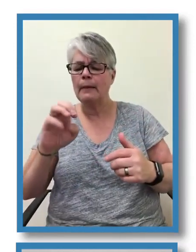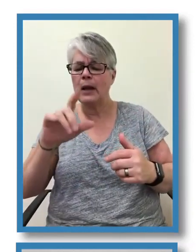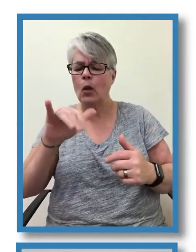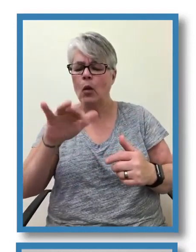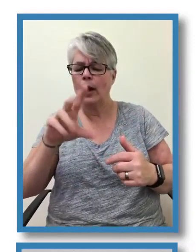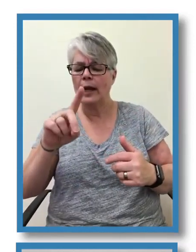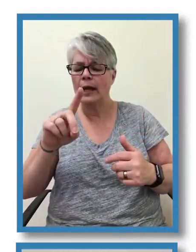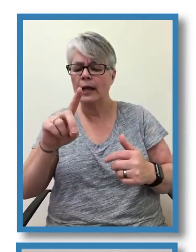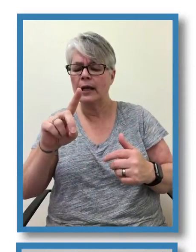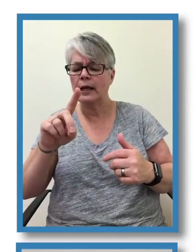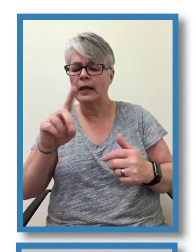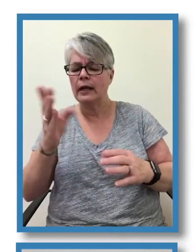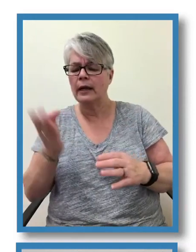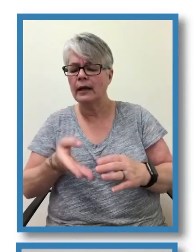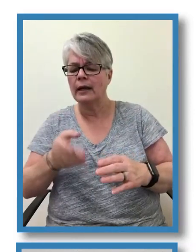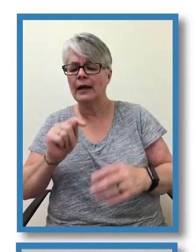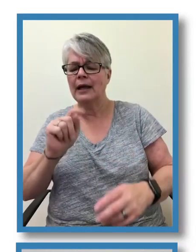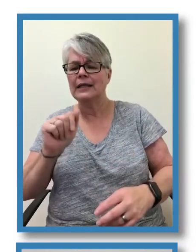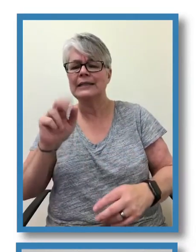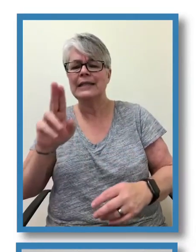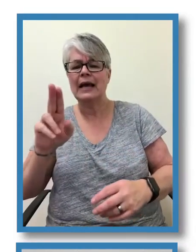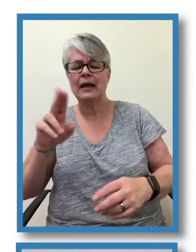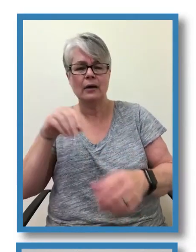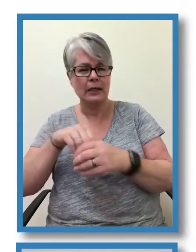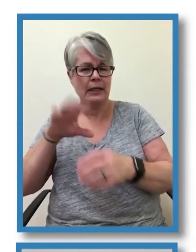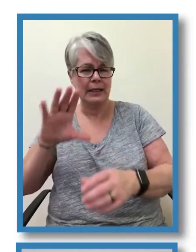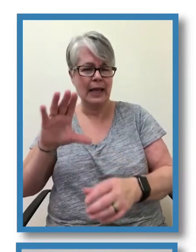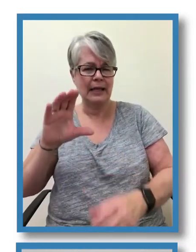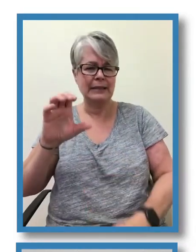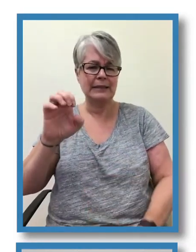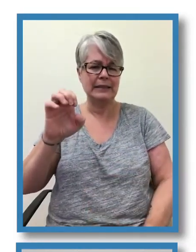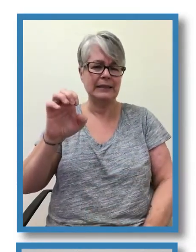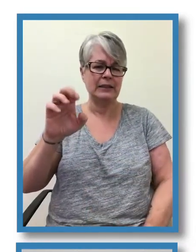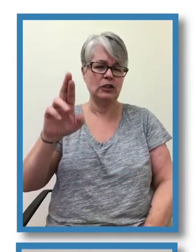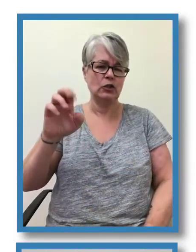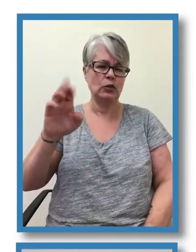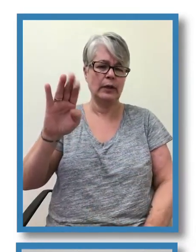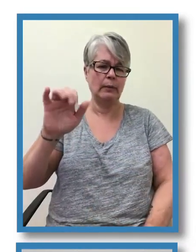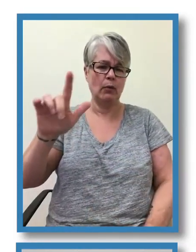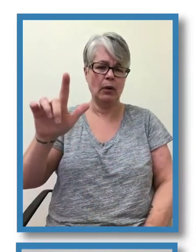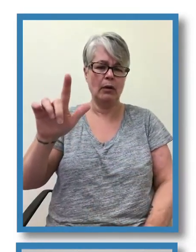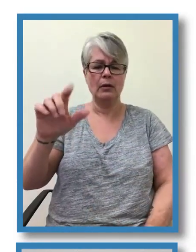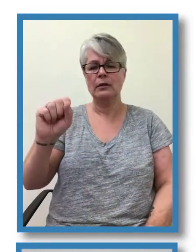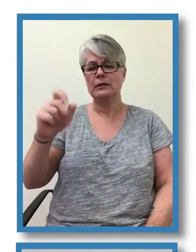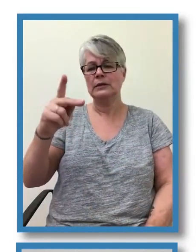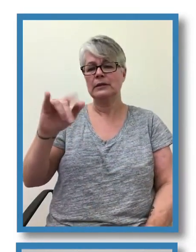oral medication. So, Karen, I'm about to finish.